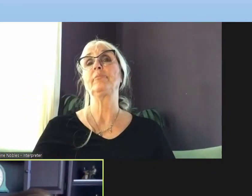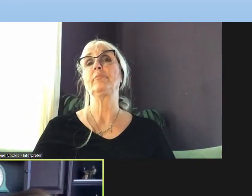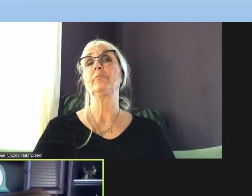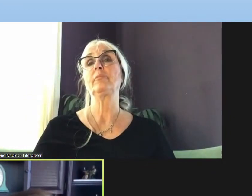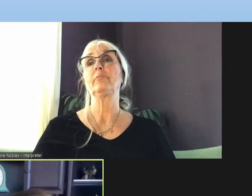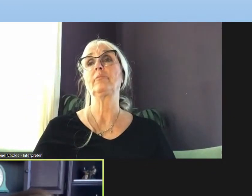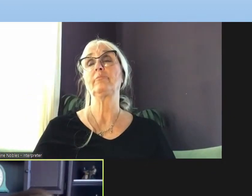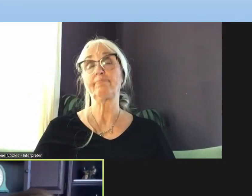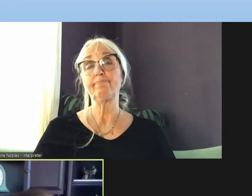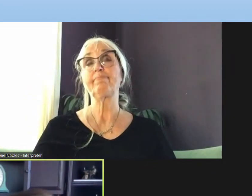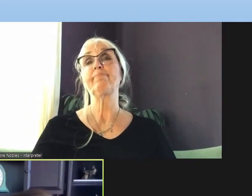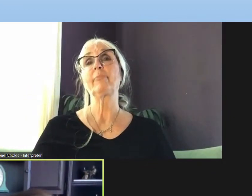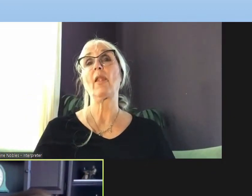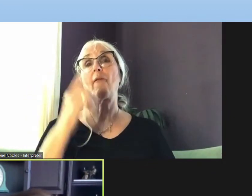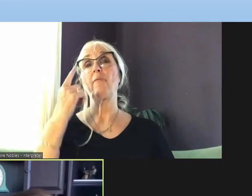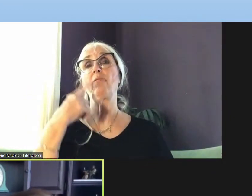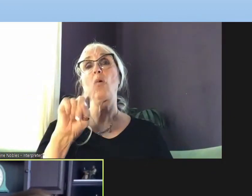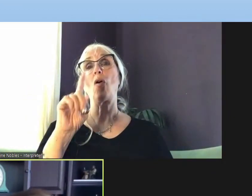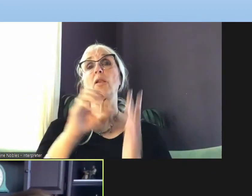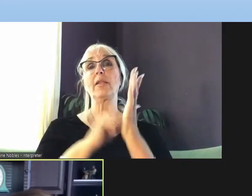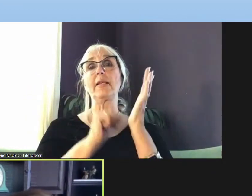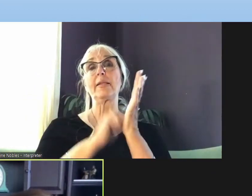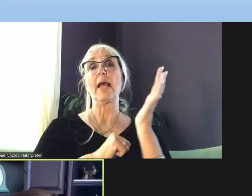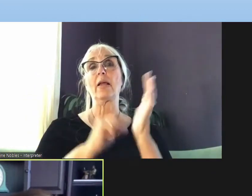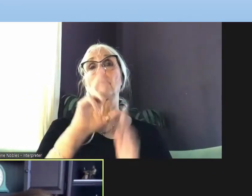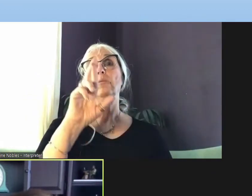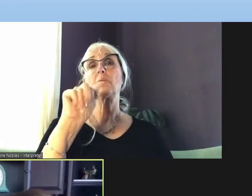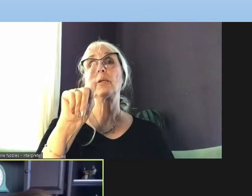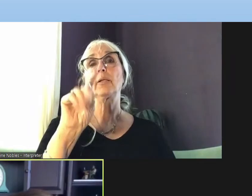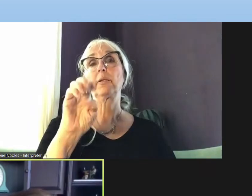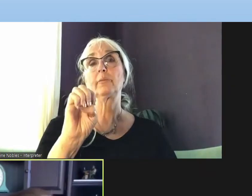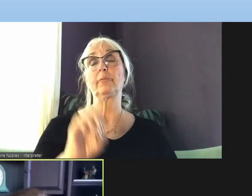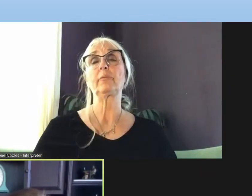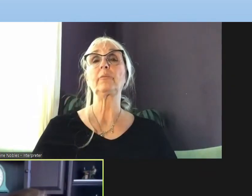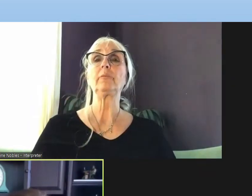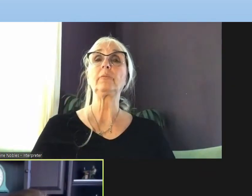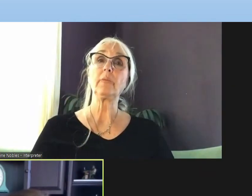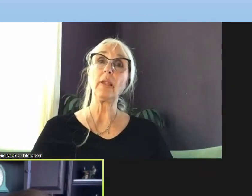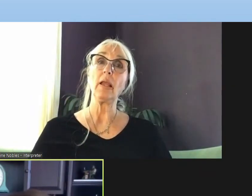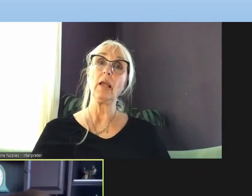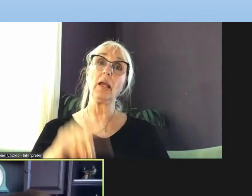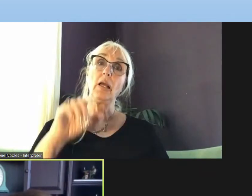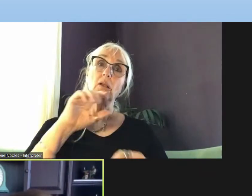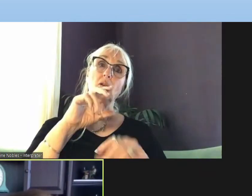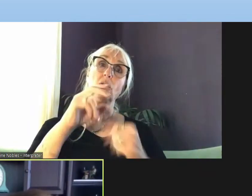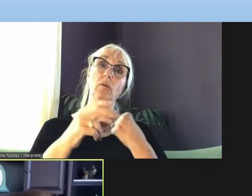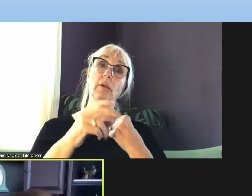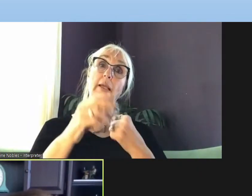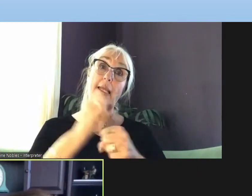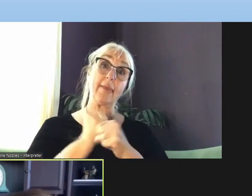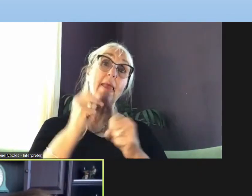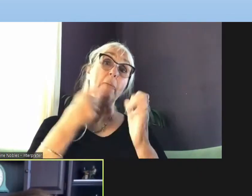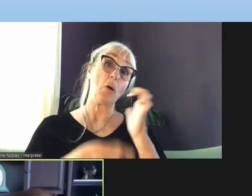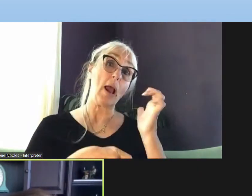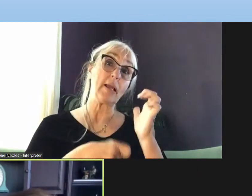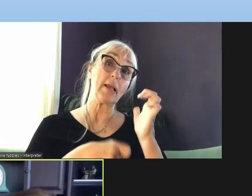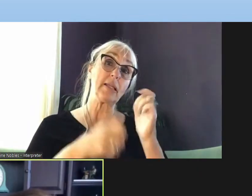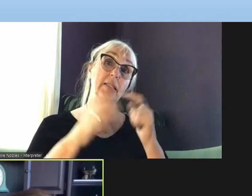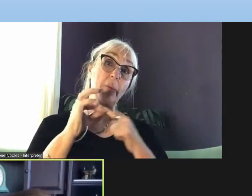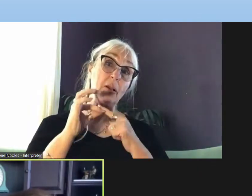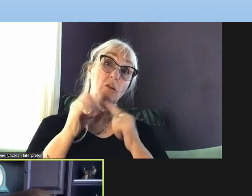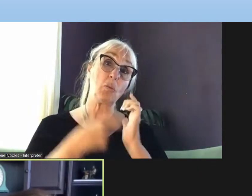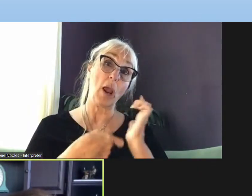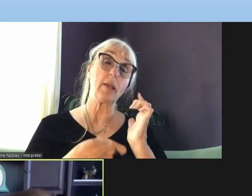Yes, for the discounted rate. In order to lock in that pricing, I did go ahead and request a quote